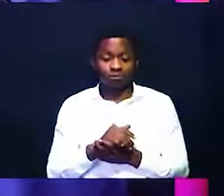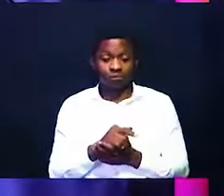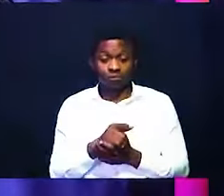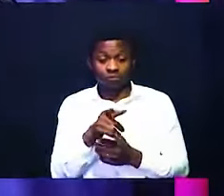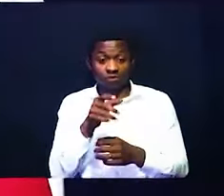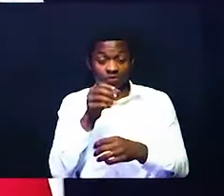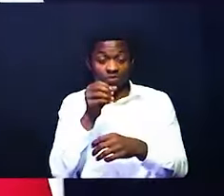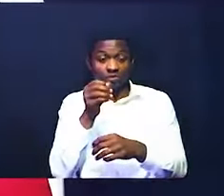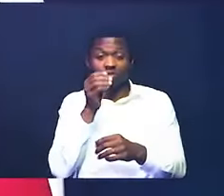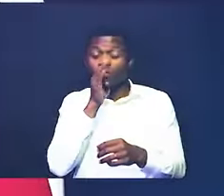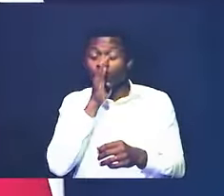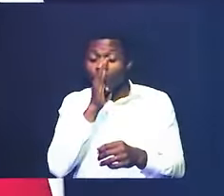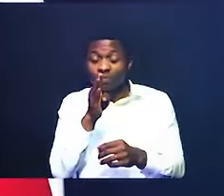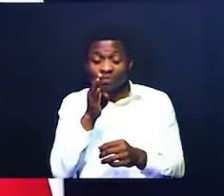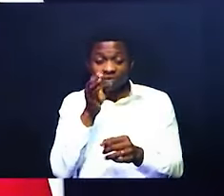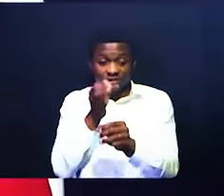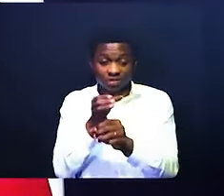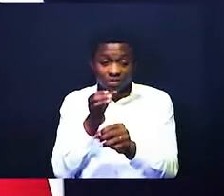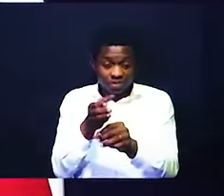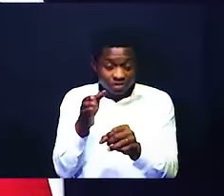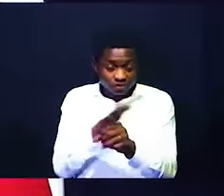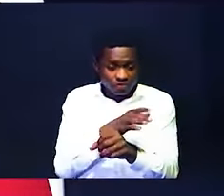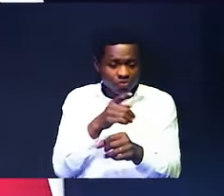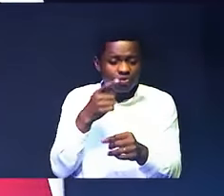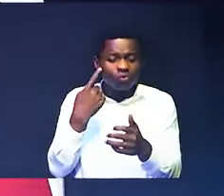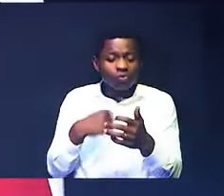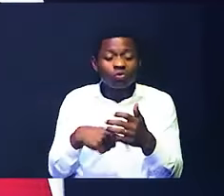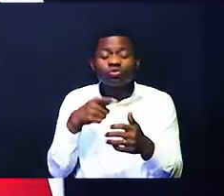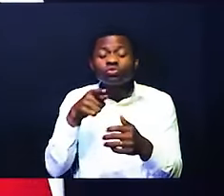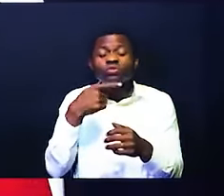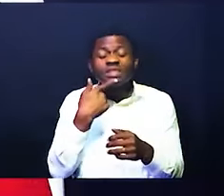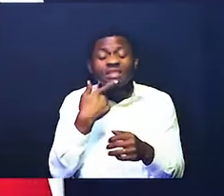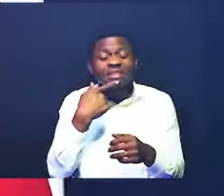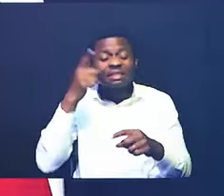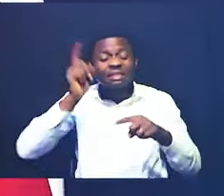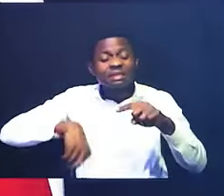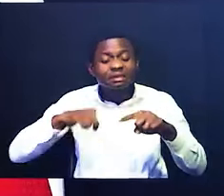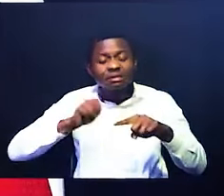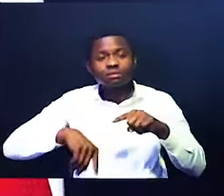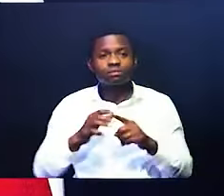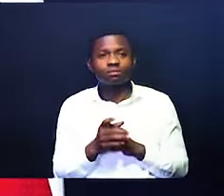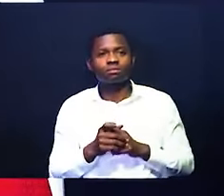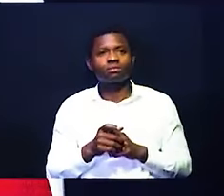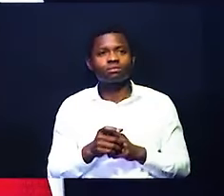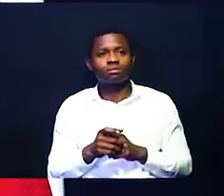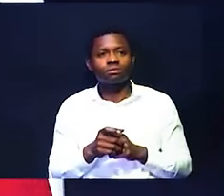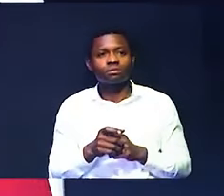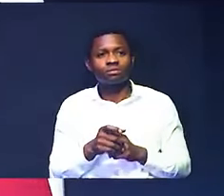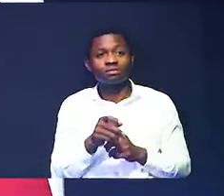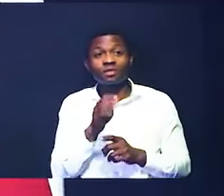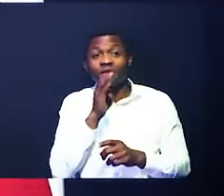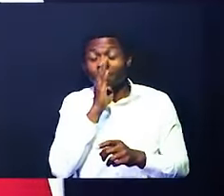careful what you call impossible. Be careful what you call